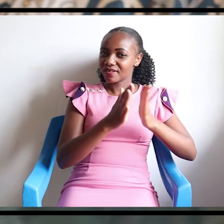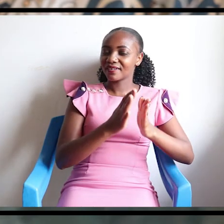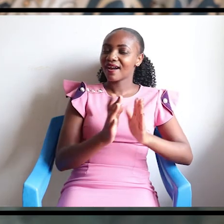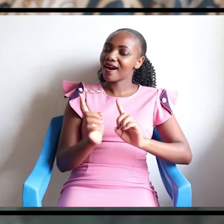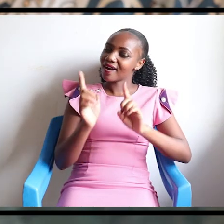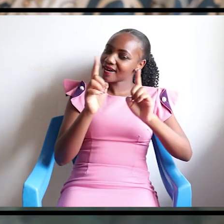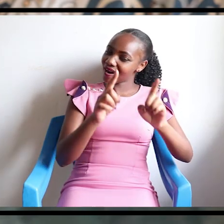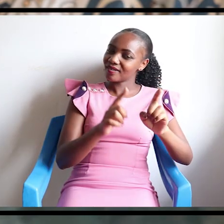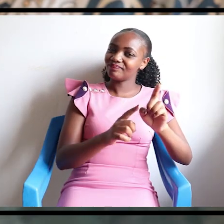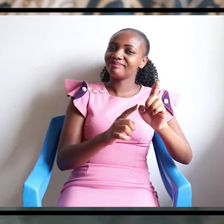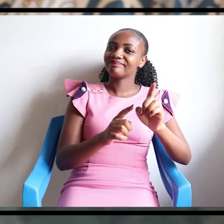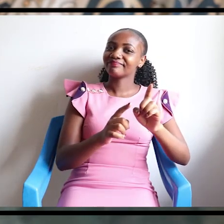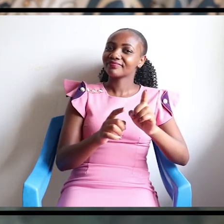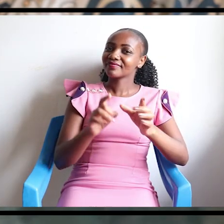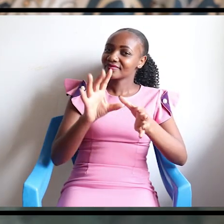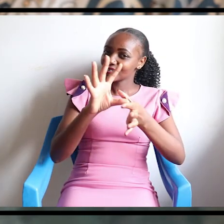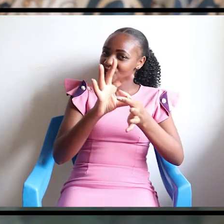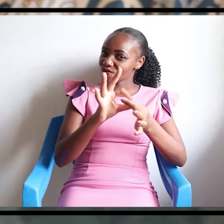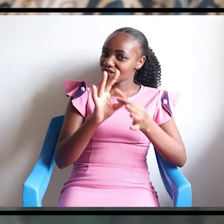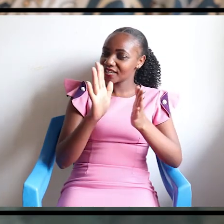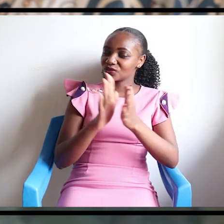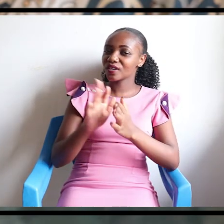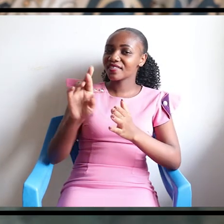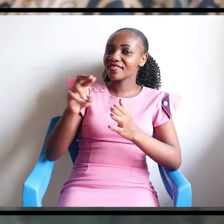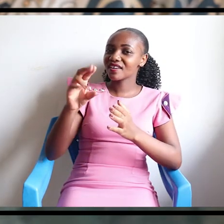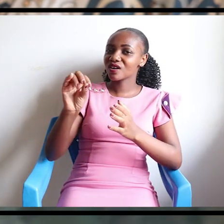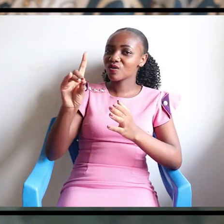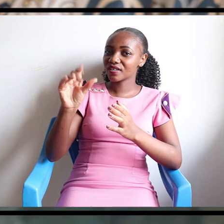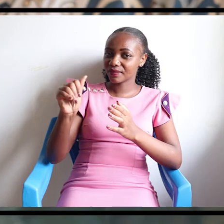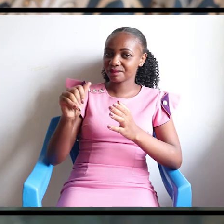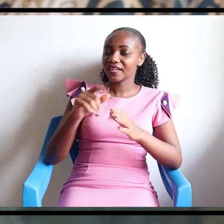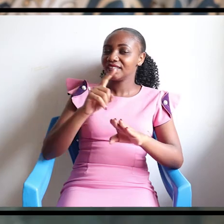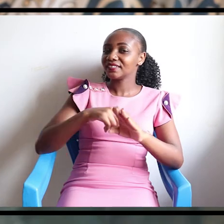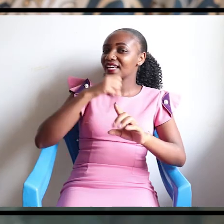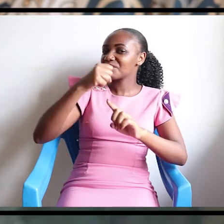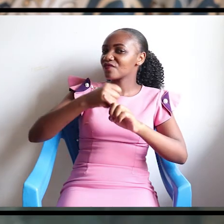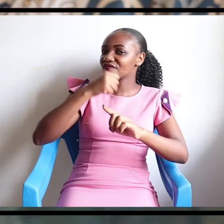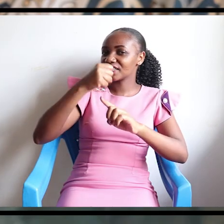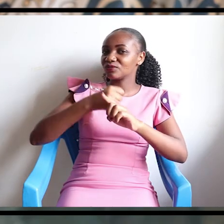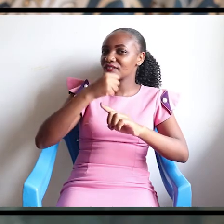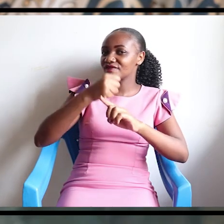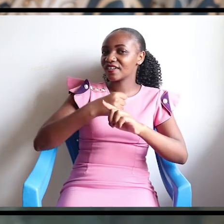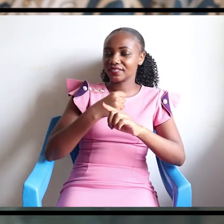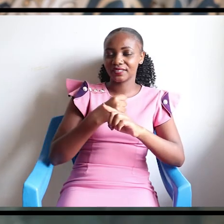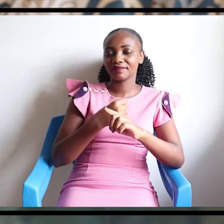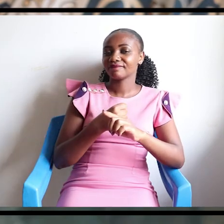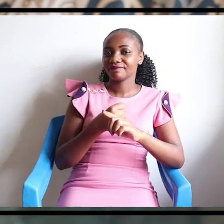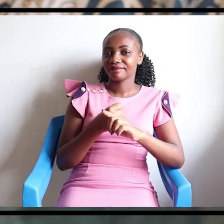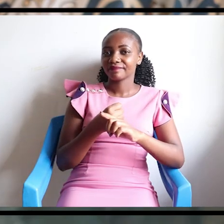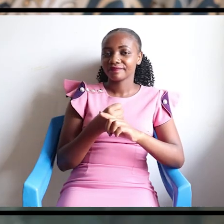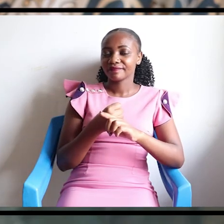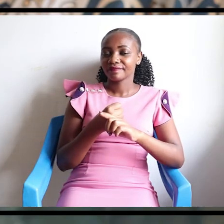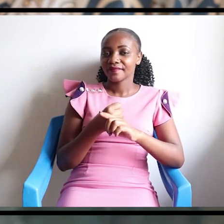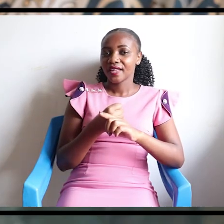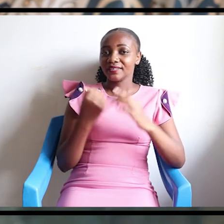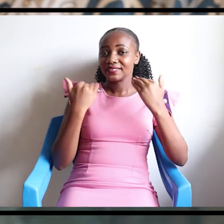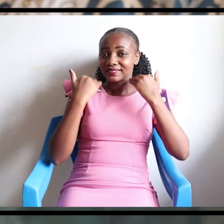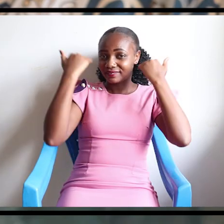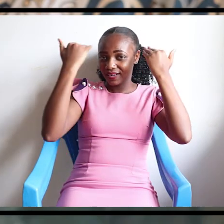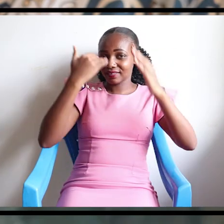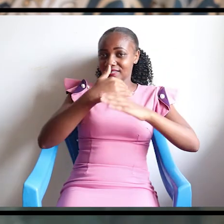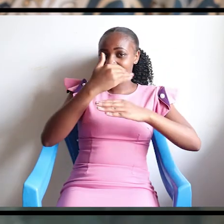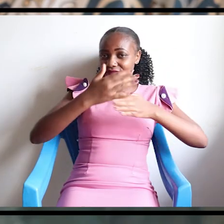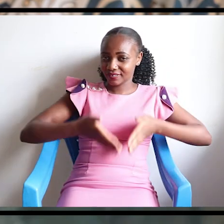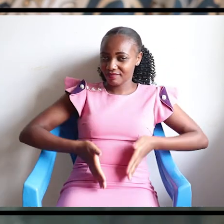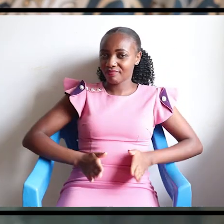journey with Rhoda, because she's here and she will help us as we fight this big elephant of postpartum depression. Let's know